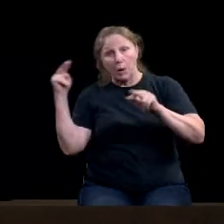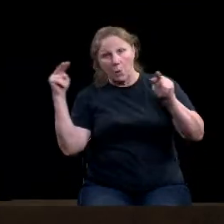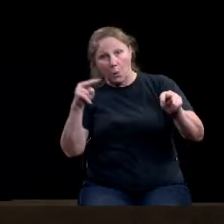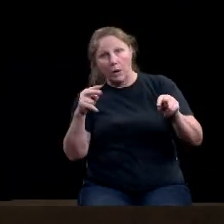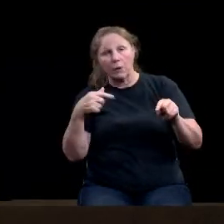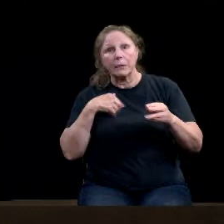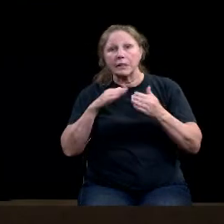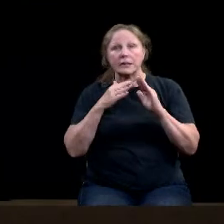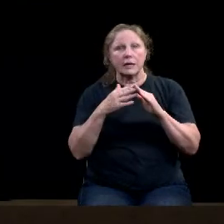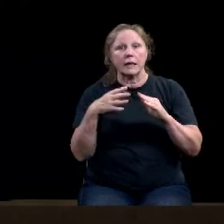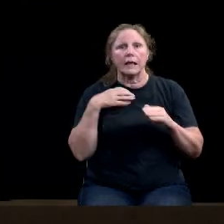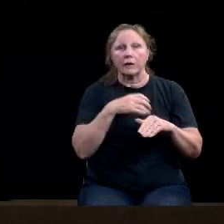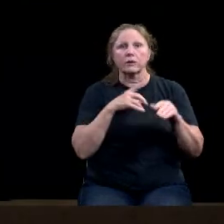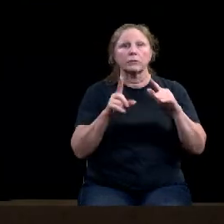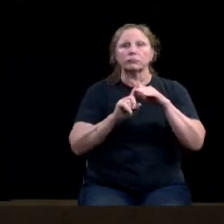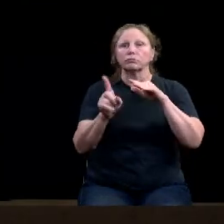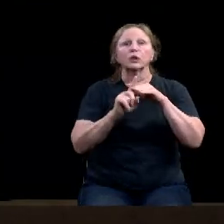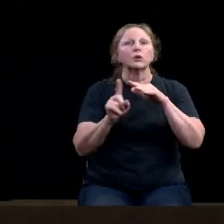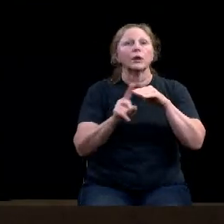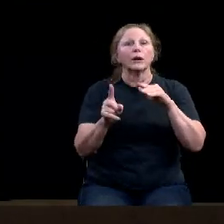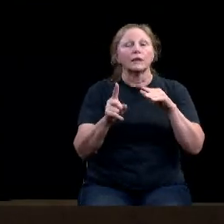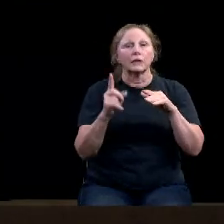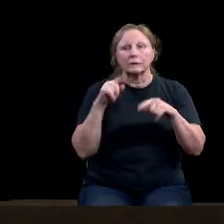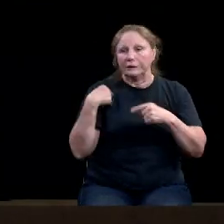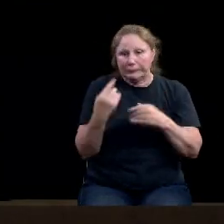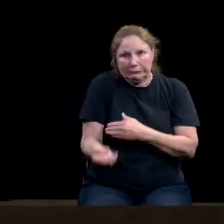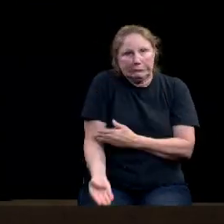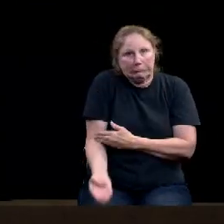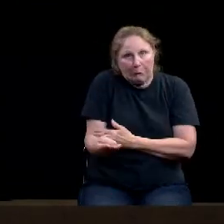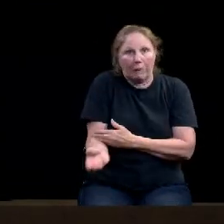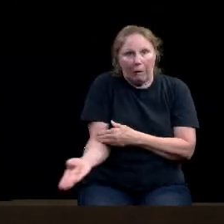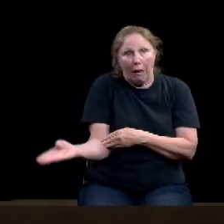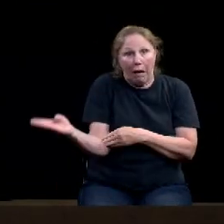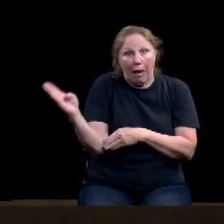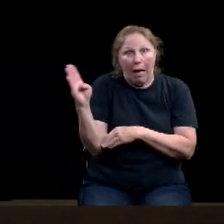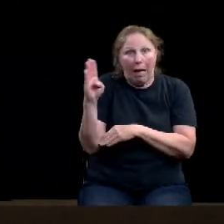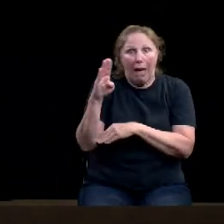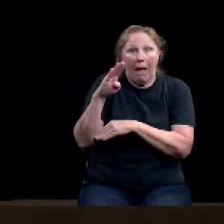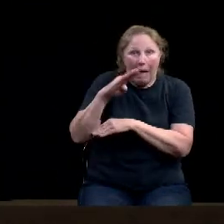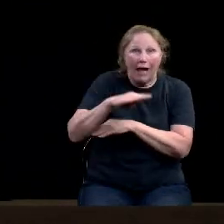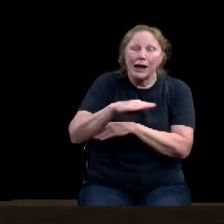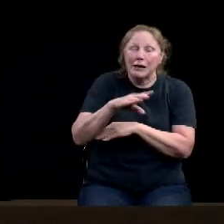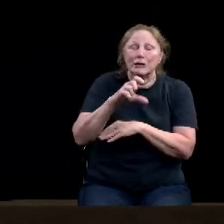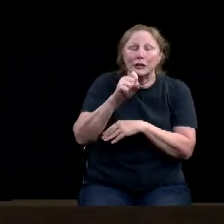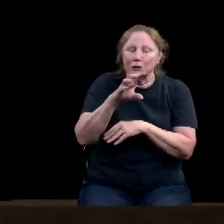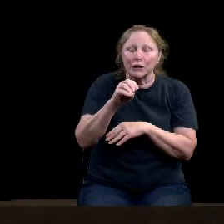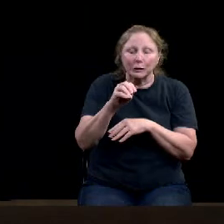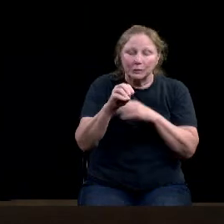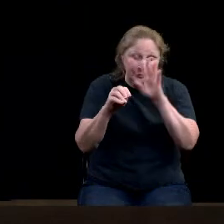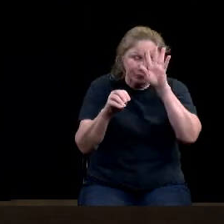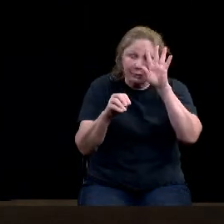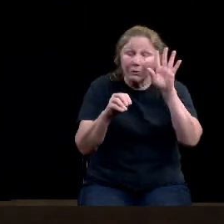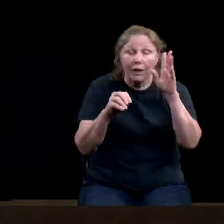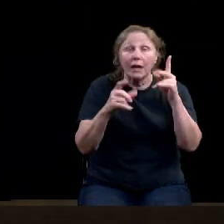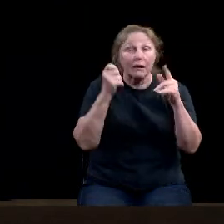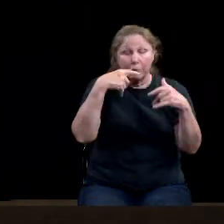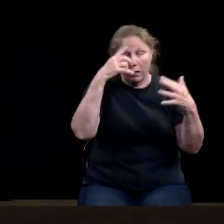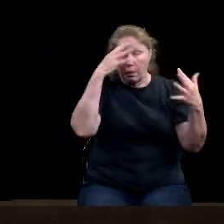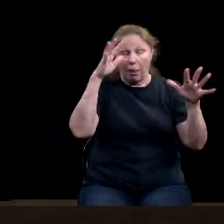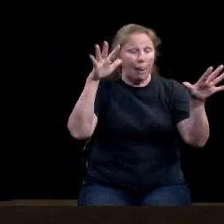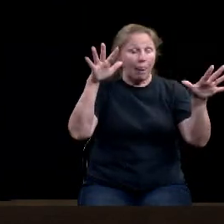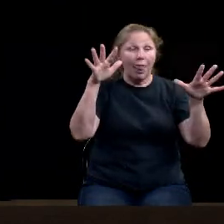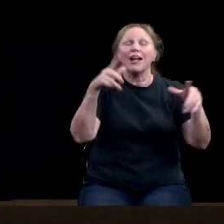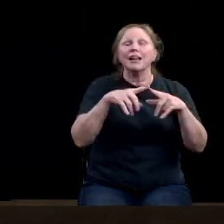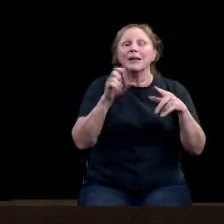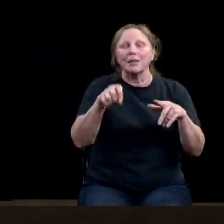if we're a little bumpy on the ride here today, that's one of the reasons why. We'll next we'll move on in the